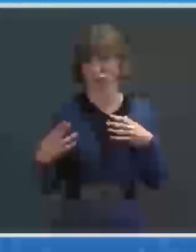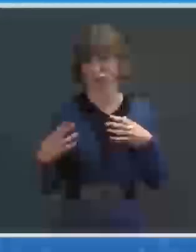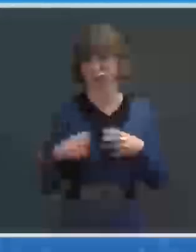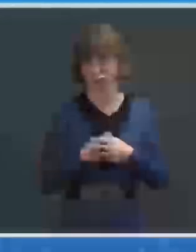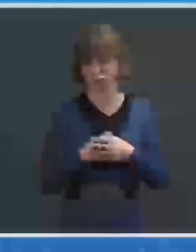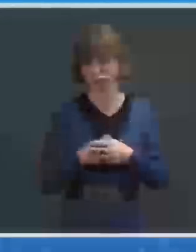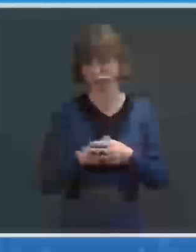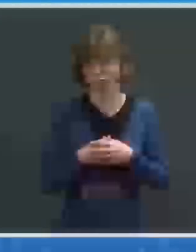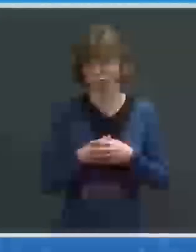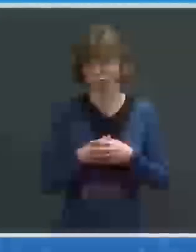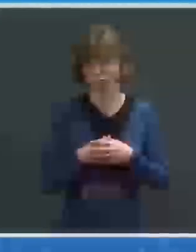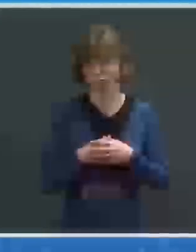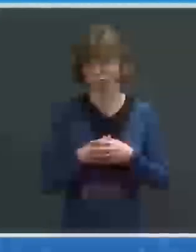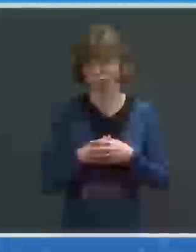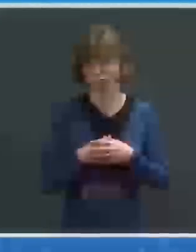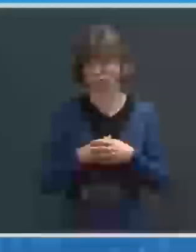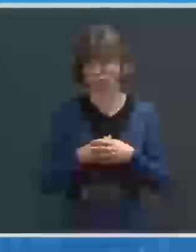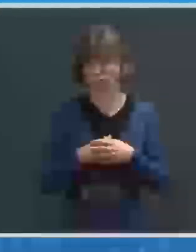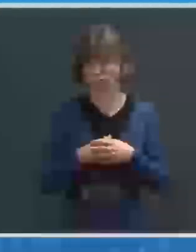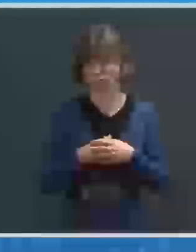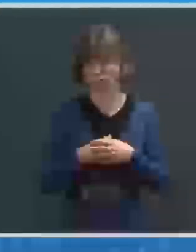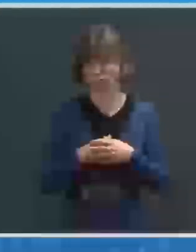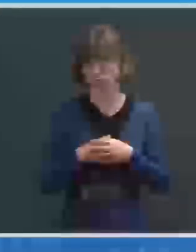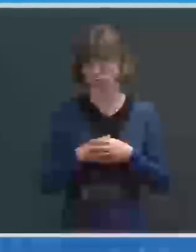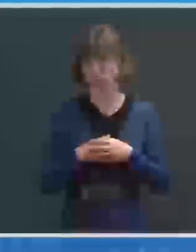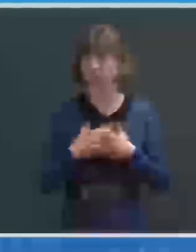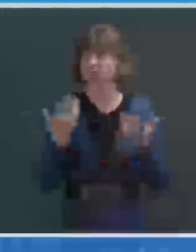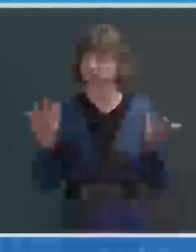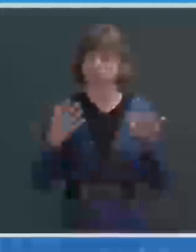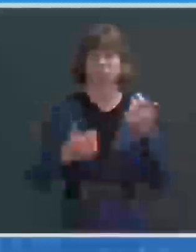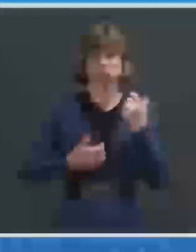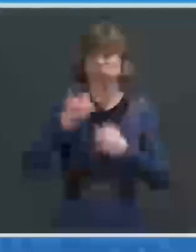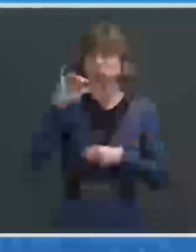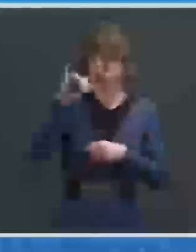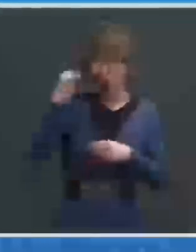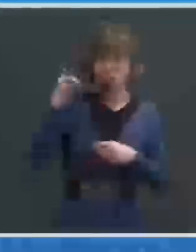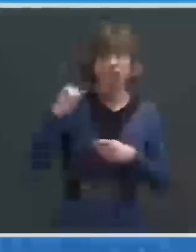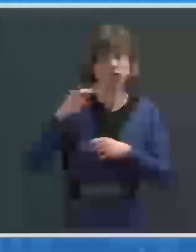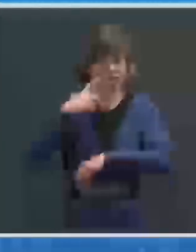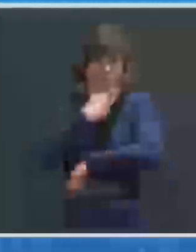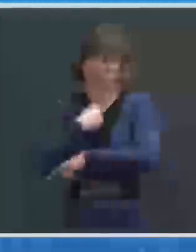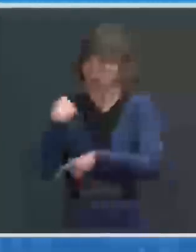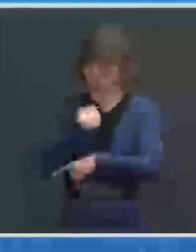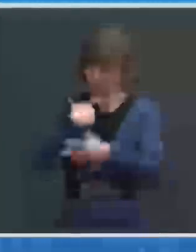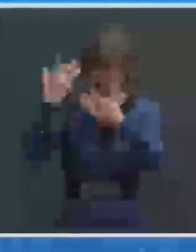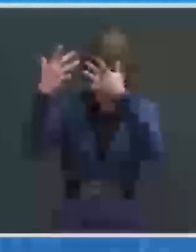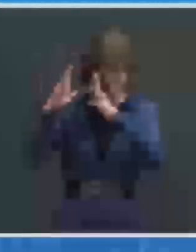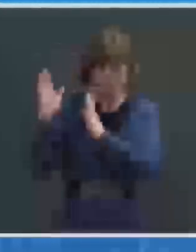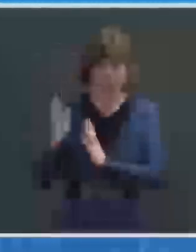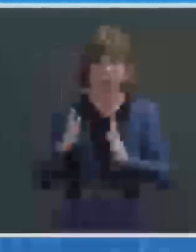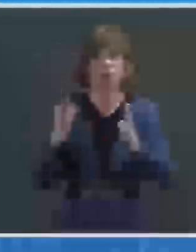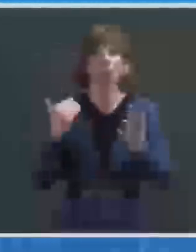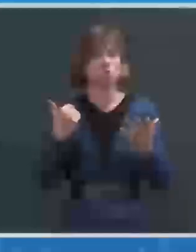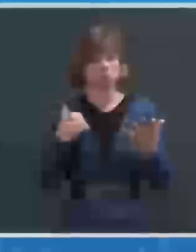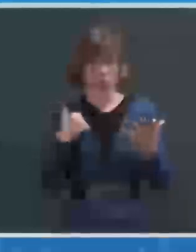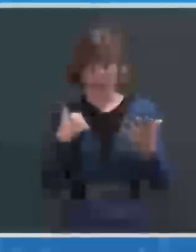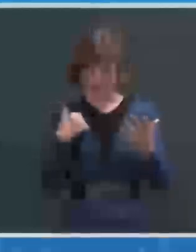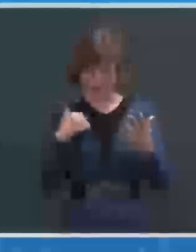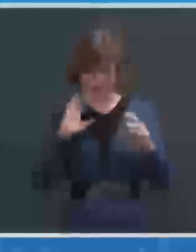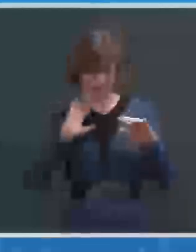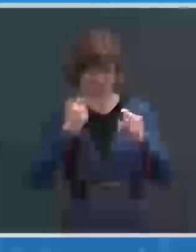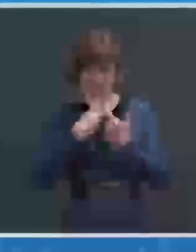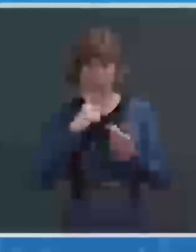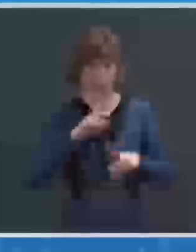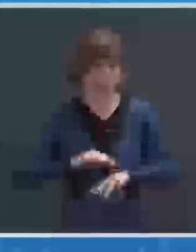vaccine, we've done the planning. We have the distribution channels in place, and we're getting doses out the door